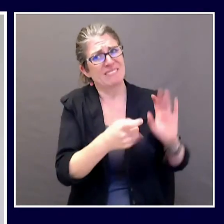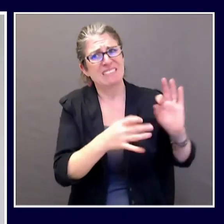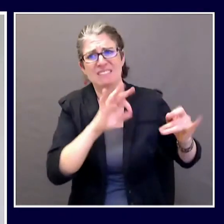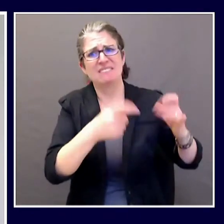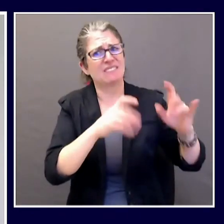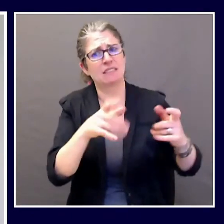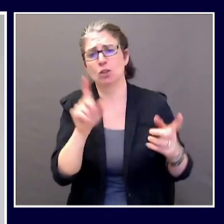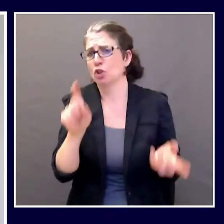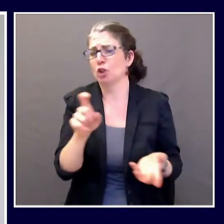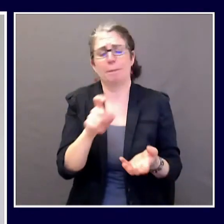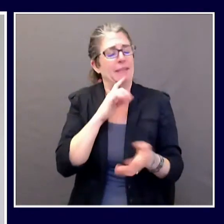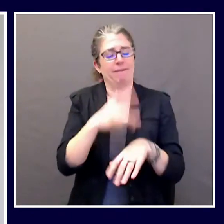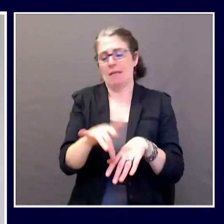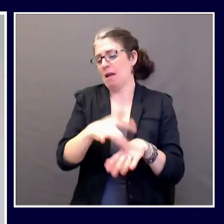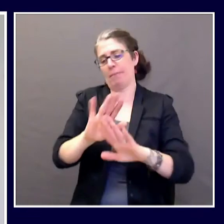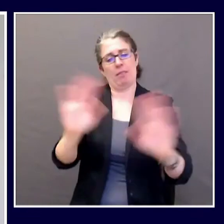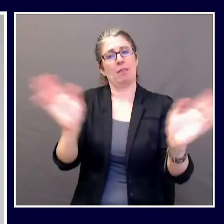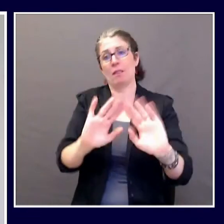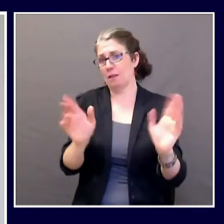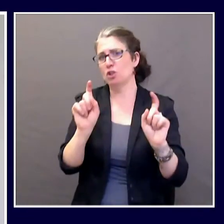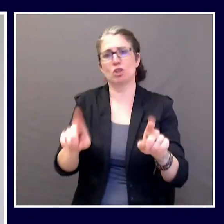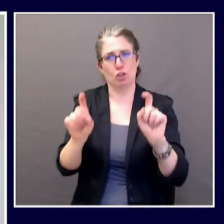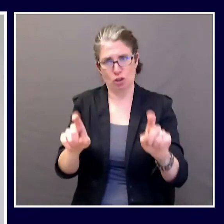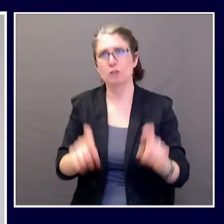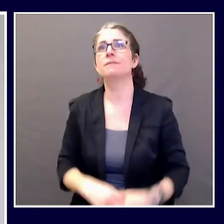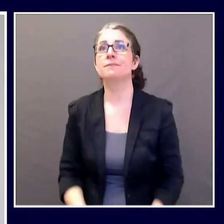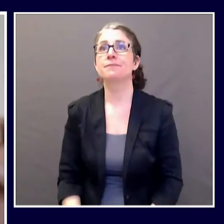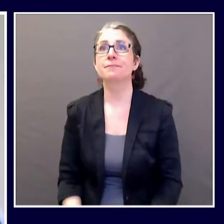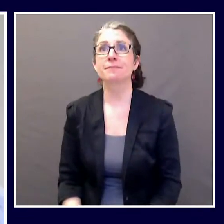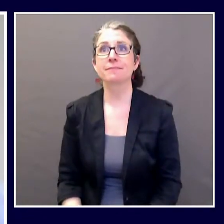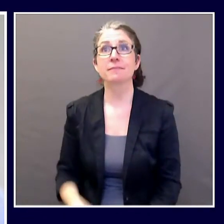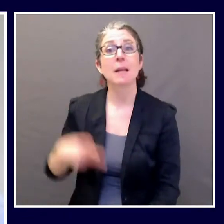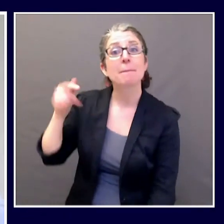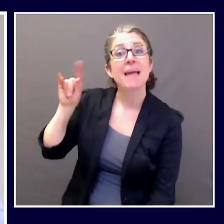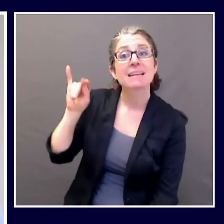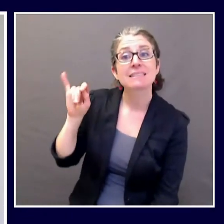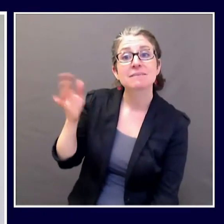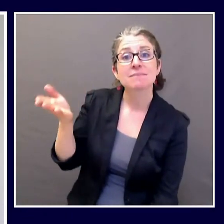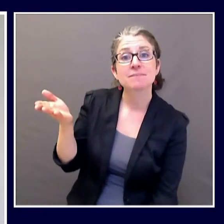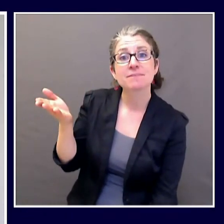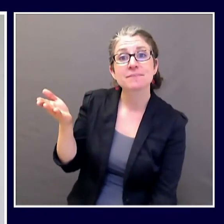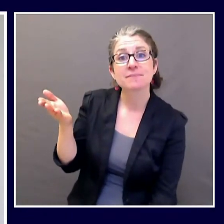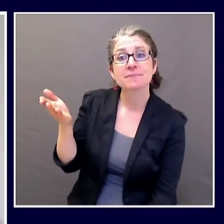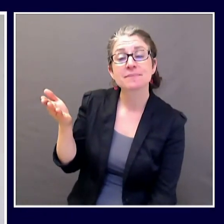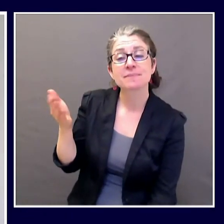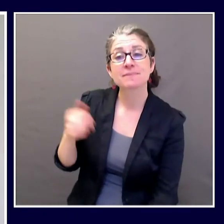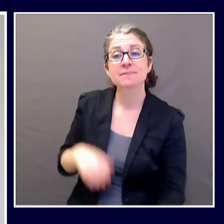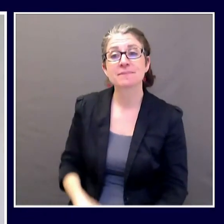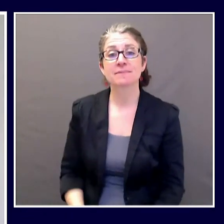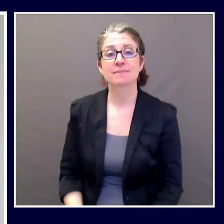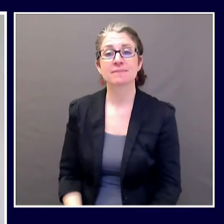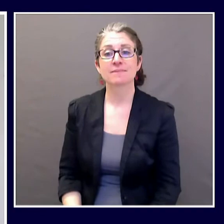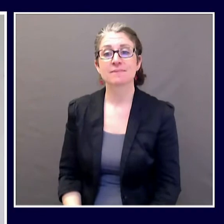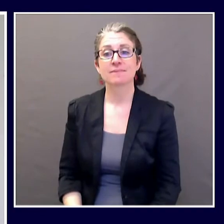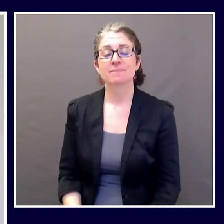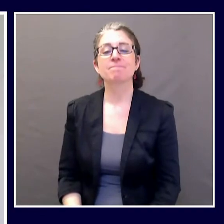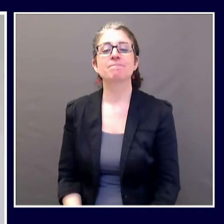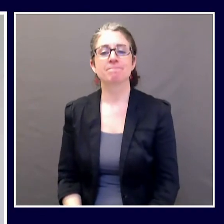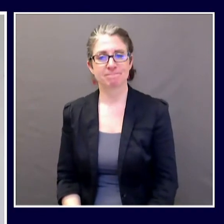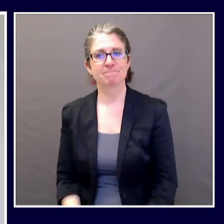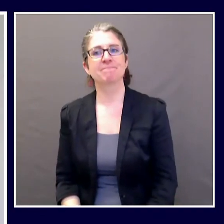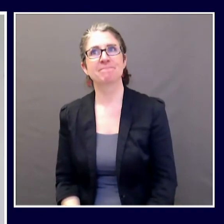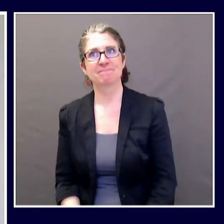Over to Patty White next. Thank you, Dr. Shah. At this point in the rollout, in what groups are you most concerned about equity and